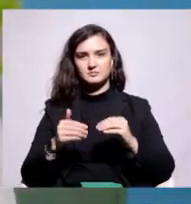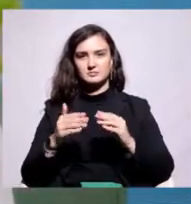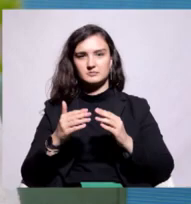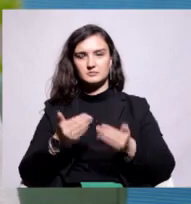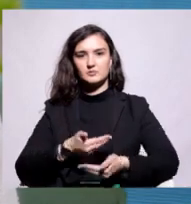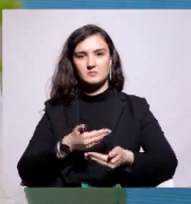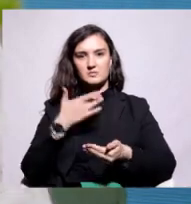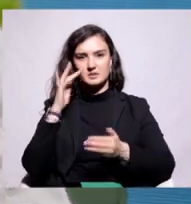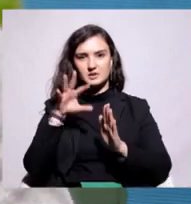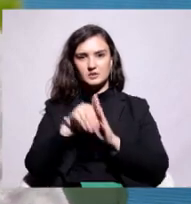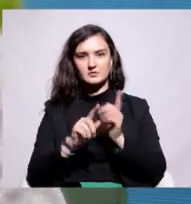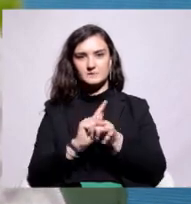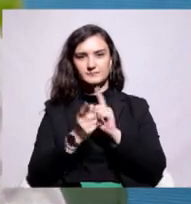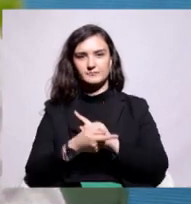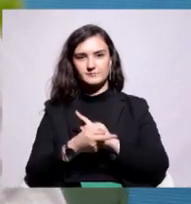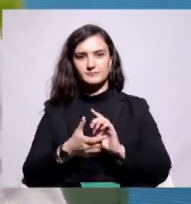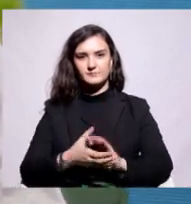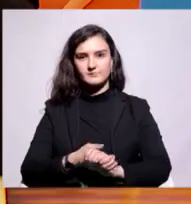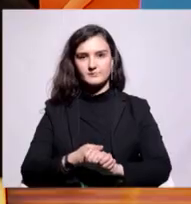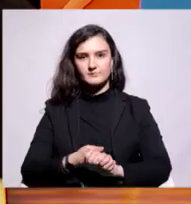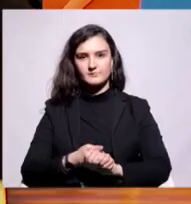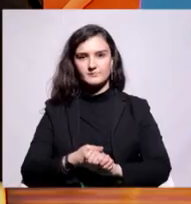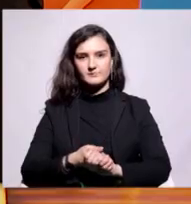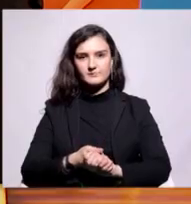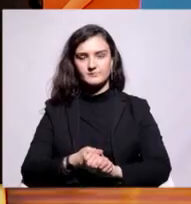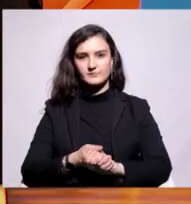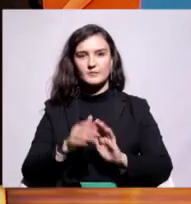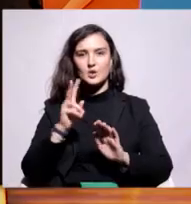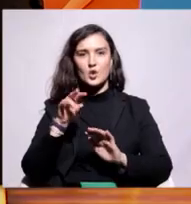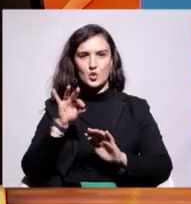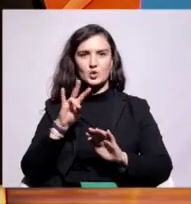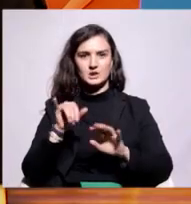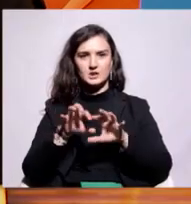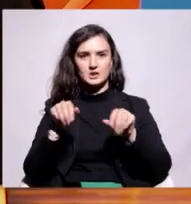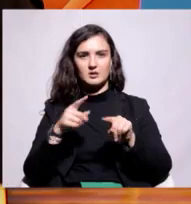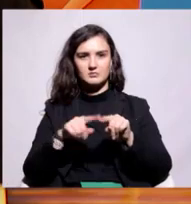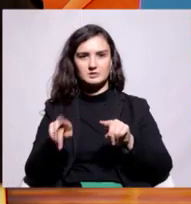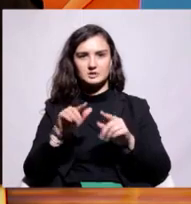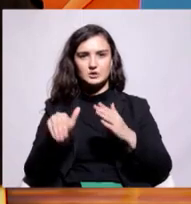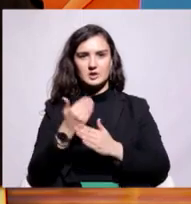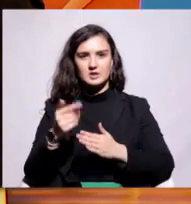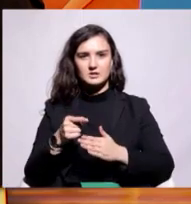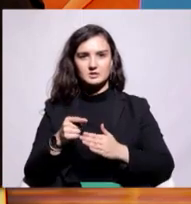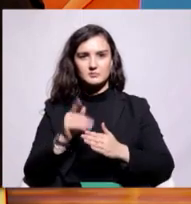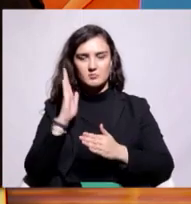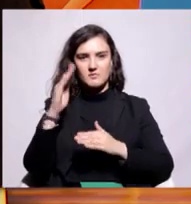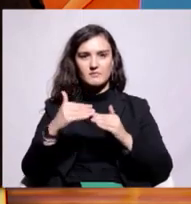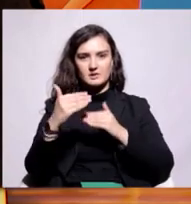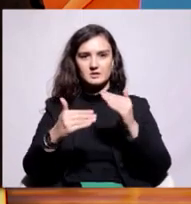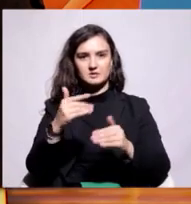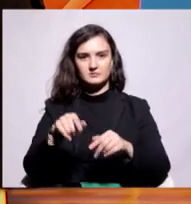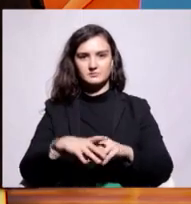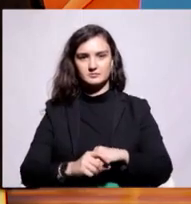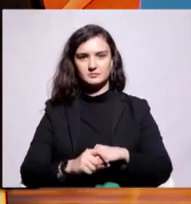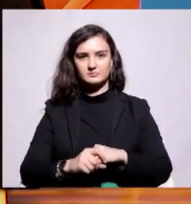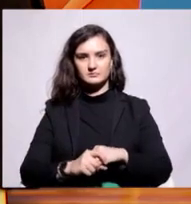has changed from being maybe partly colonial to being this new future empire.